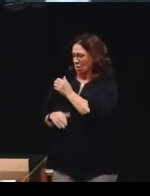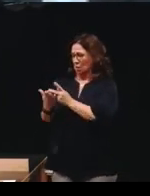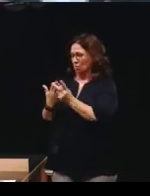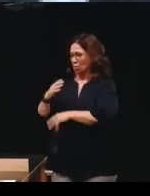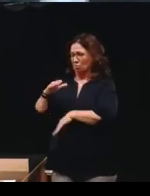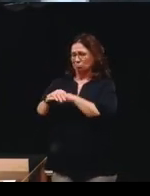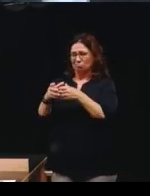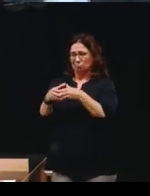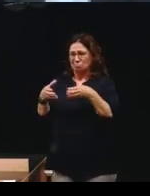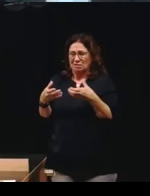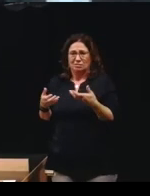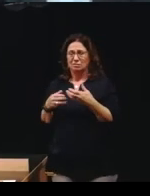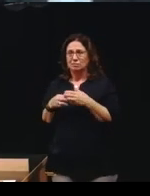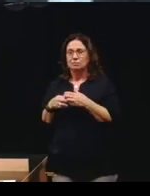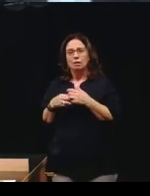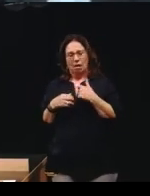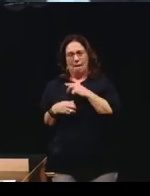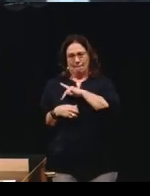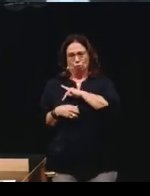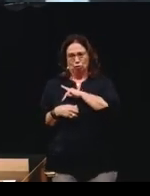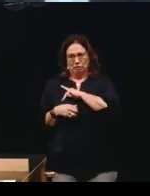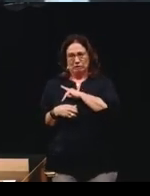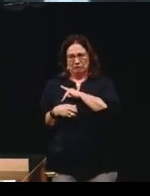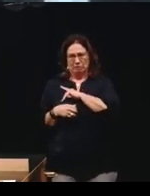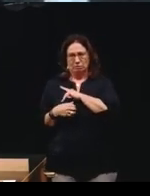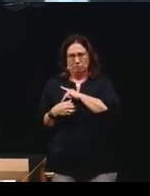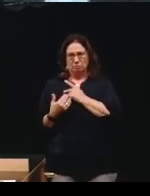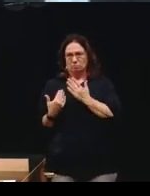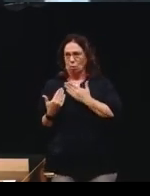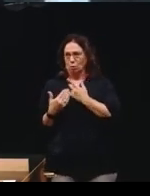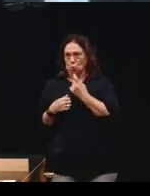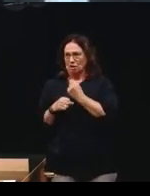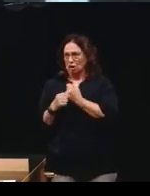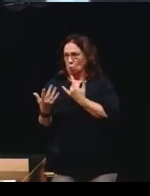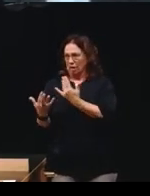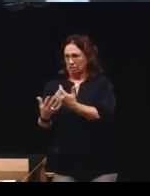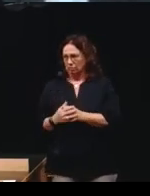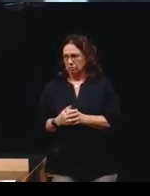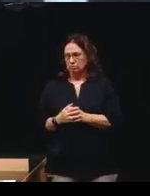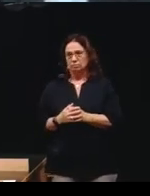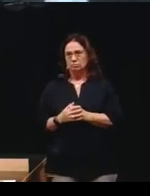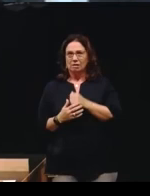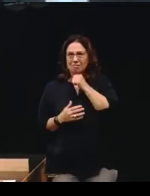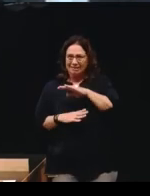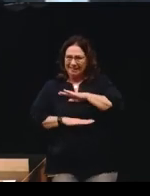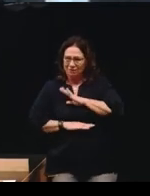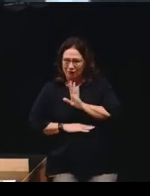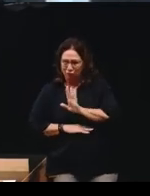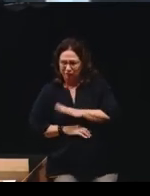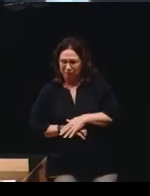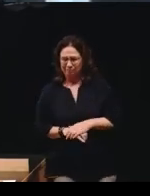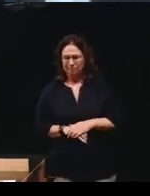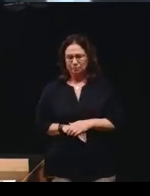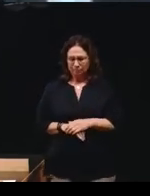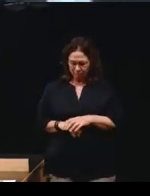capacity, I personally almost had a year-long wait list. Far from satisfactory, we're no longer there on that year-long wait list.